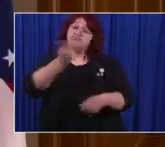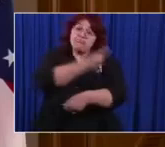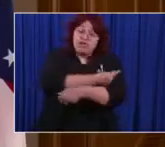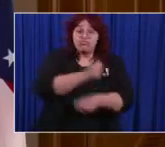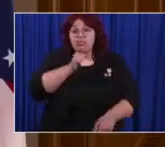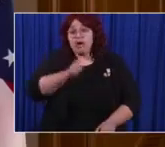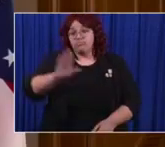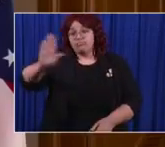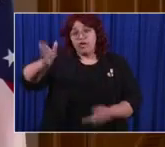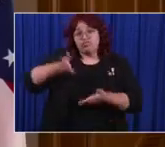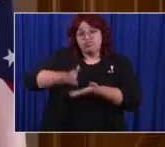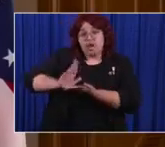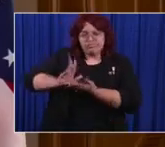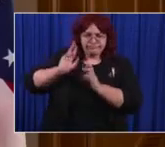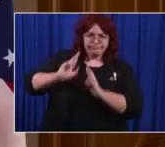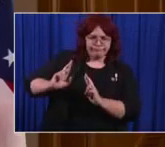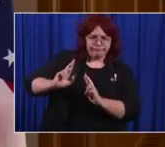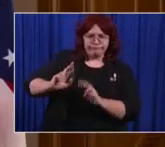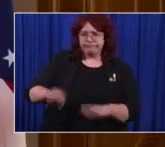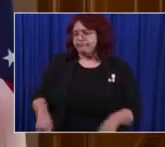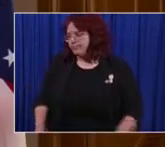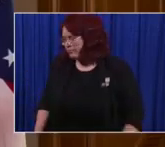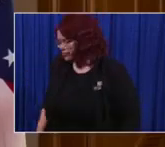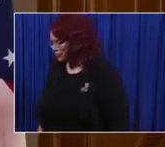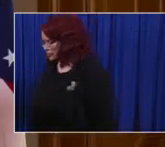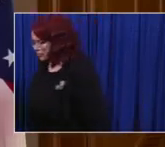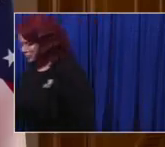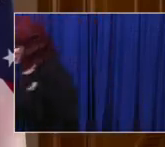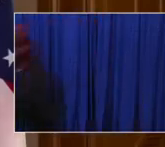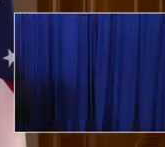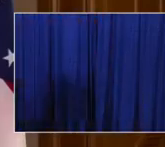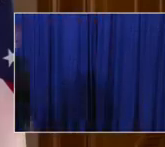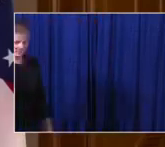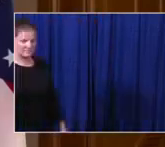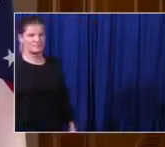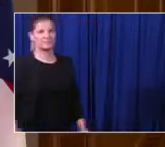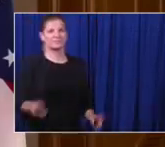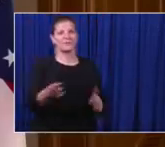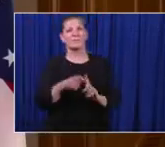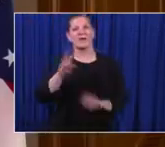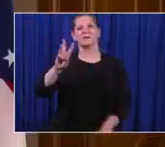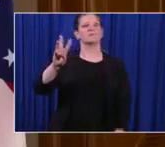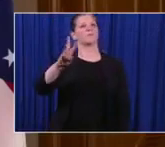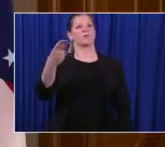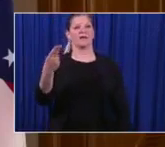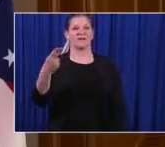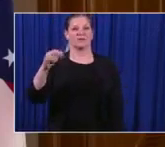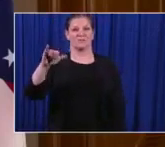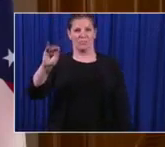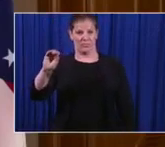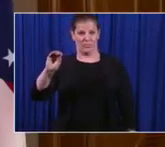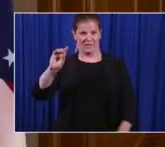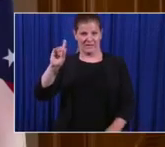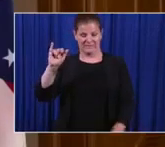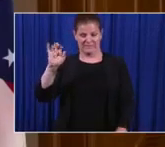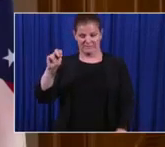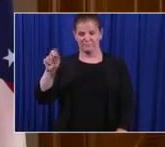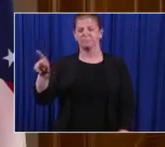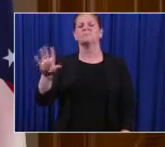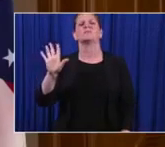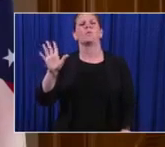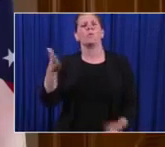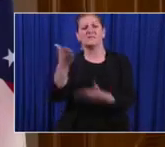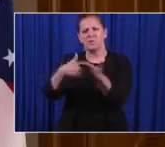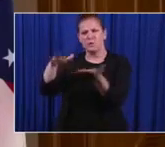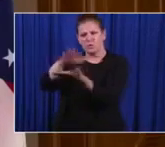Next question is from Jim Oddie at WHIO in Dayton. Hey, Jim. Governor, on behalf of the schools in the Miami Valley, I wanted to ask and get some clarity